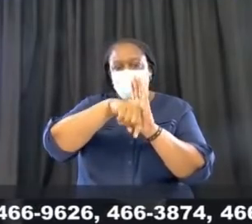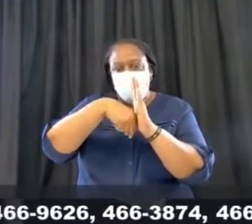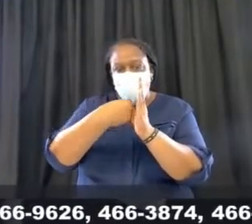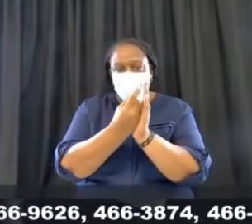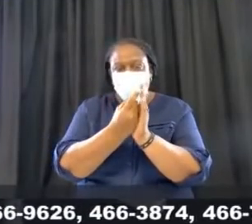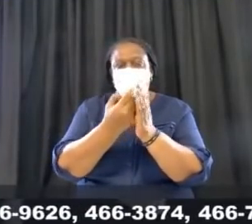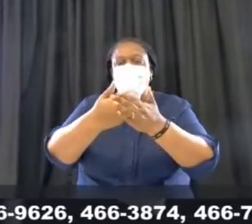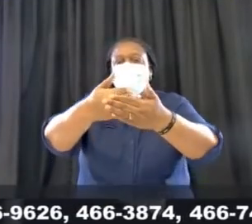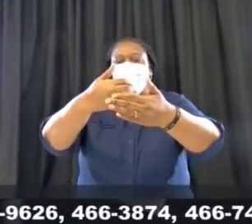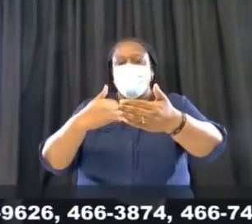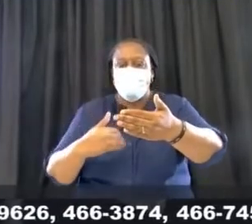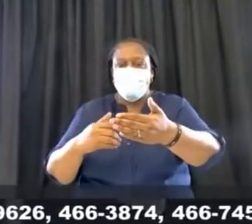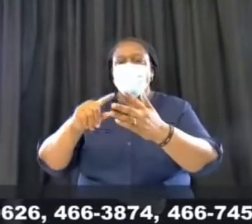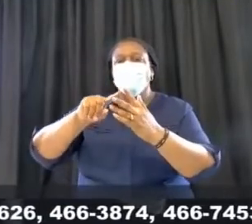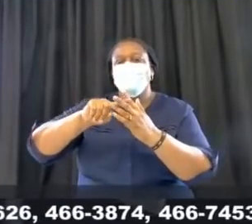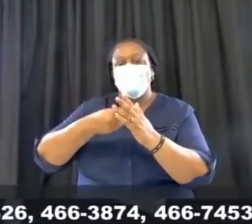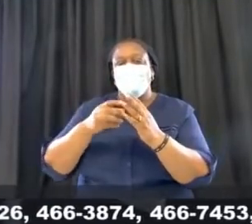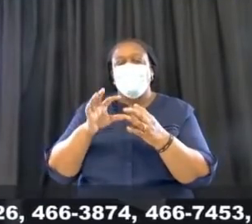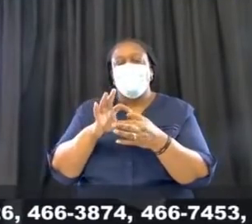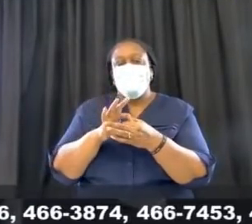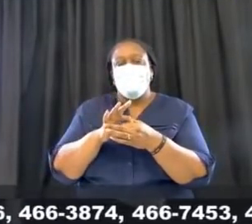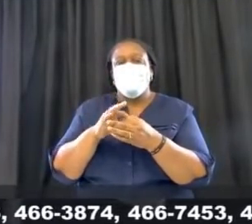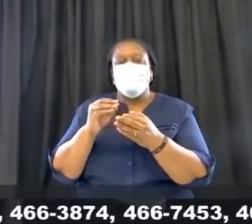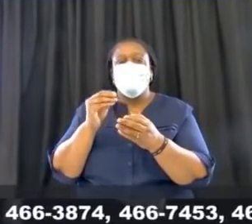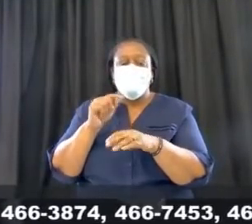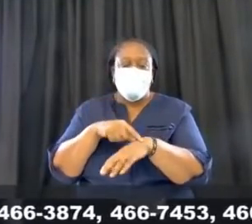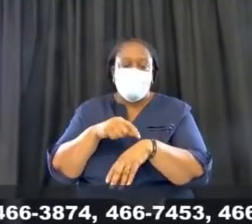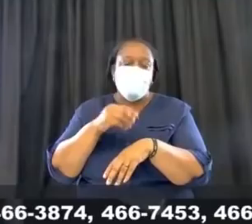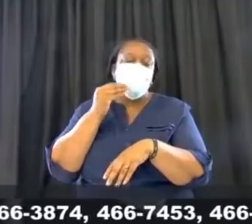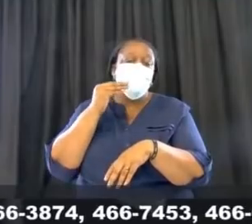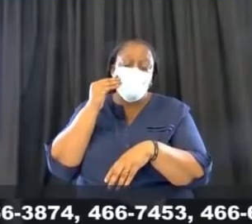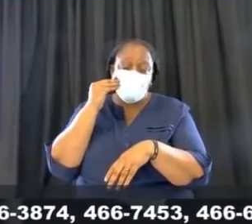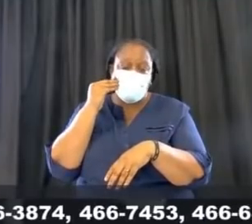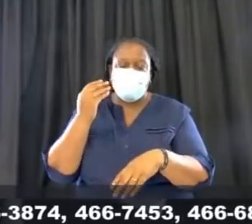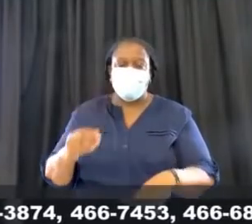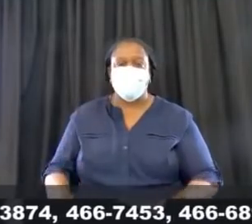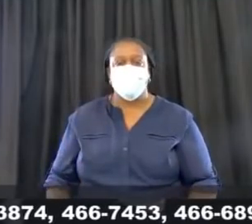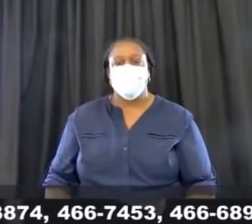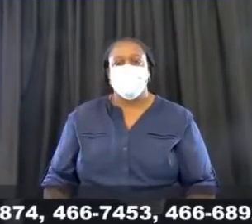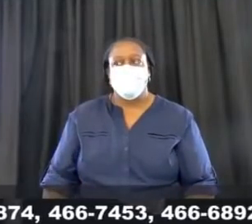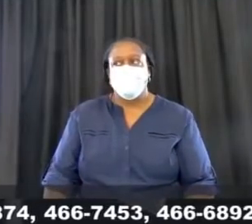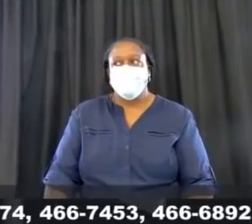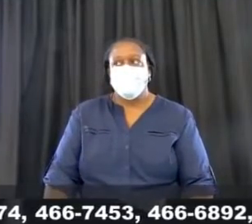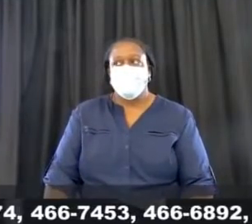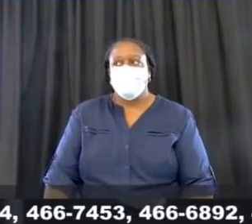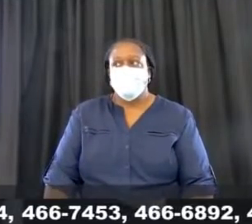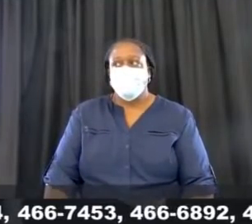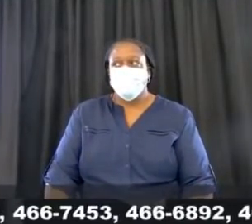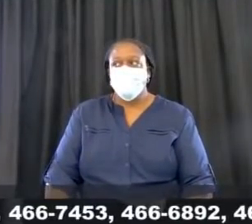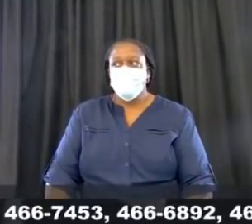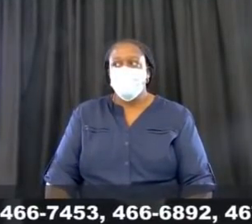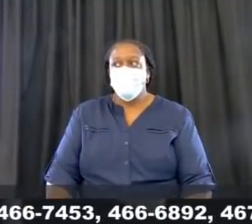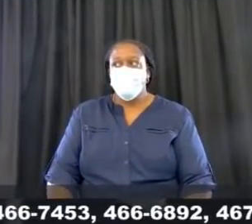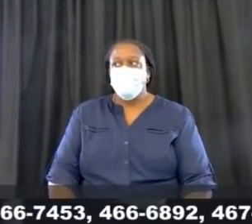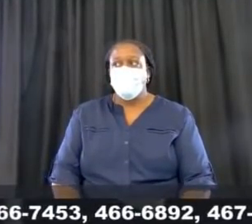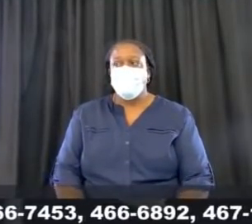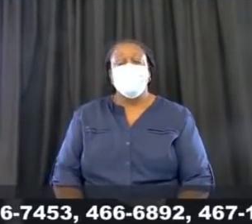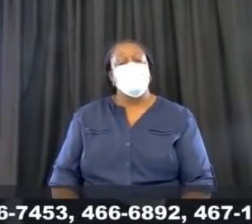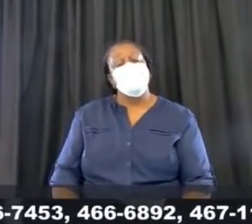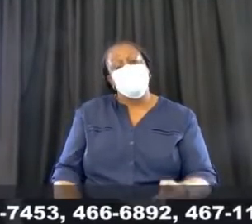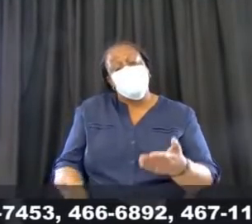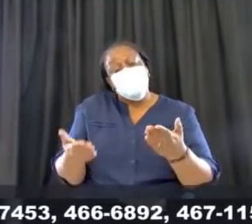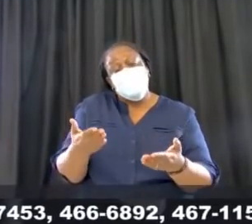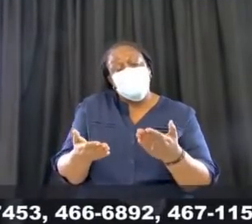curfew, which is at 1:01 a.m. Of course, given the size and nature of the